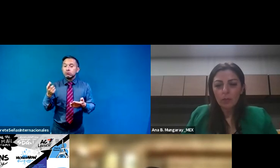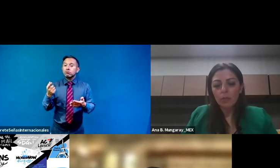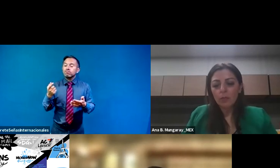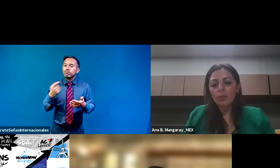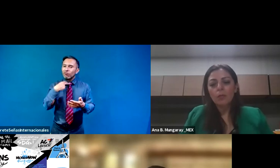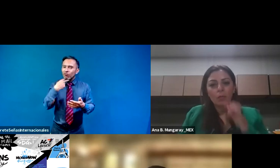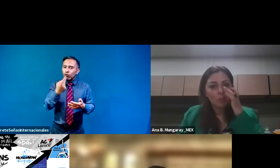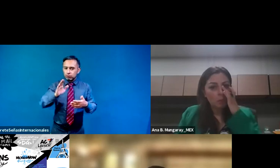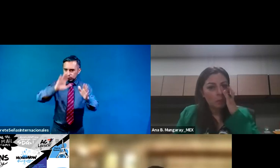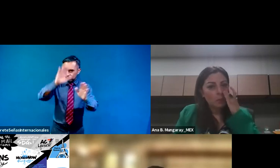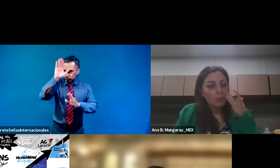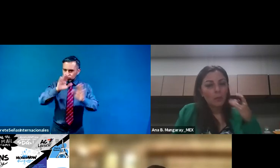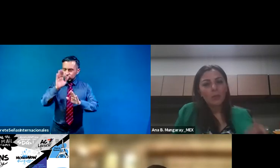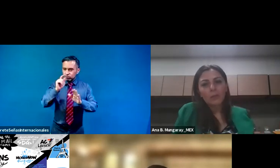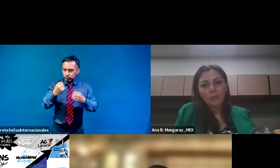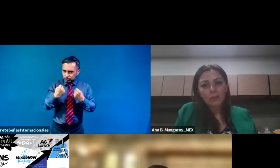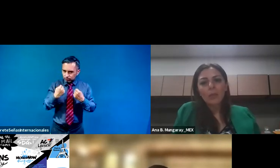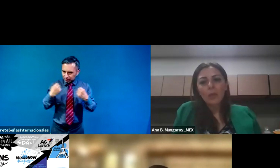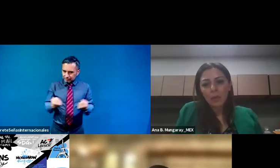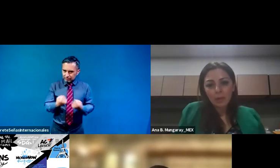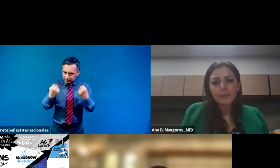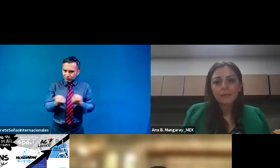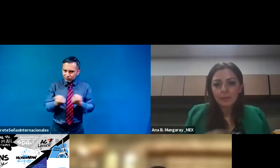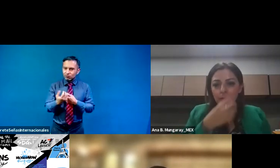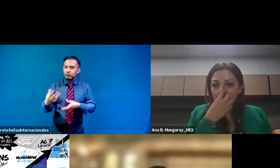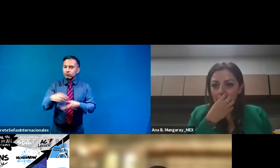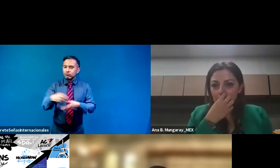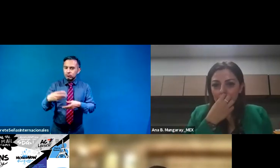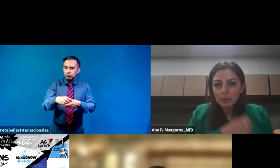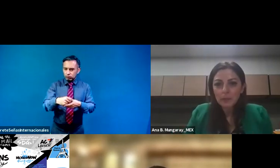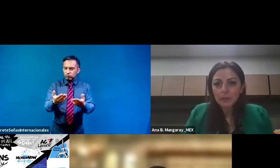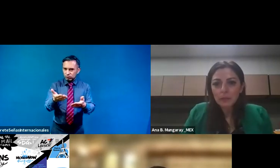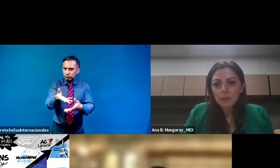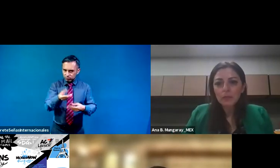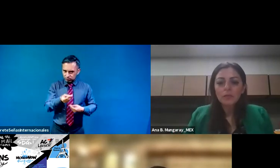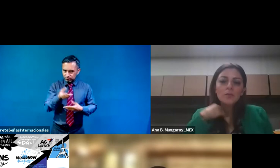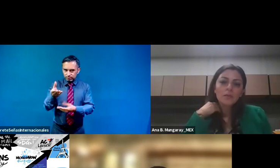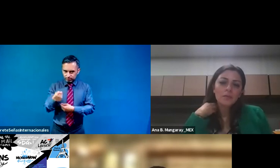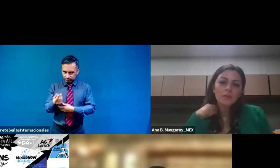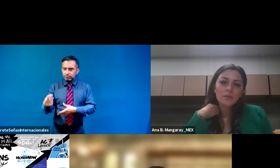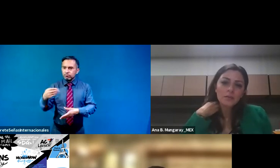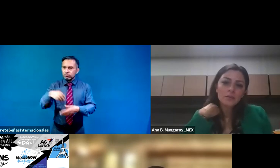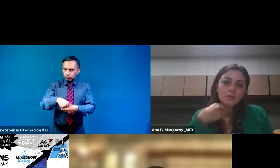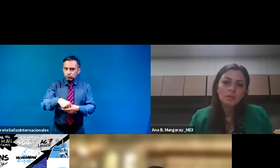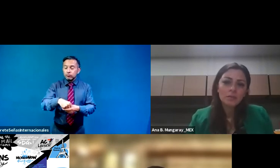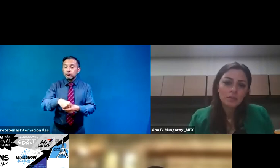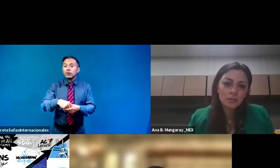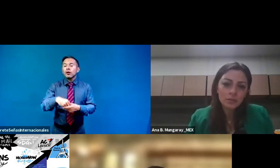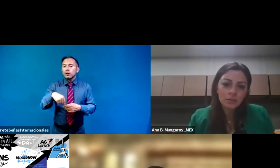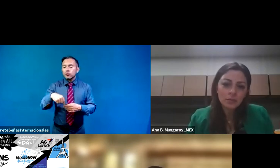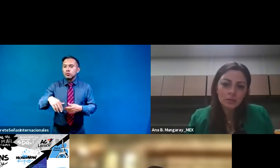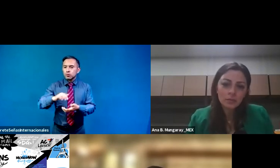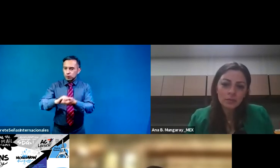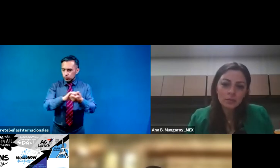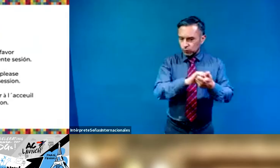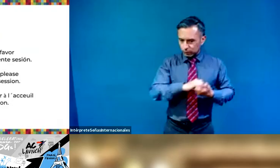to become involved, to join what we call the Action Coalition Generation Equality Public